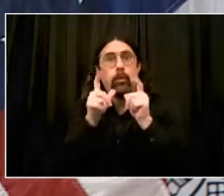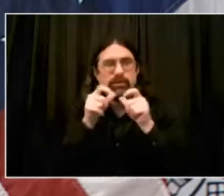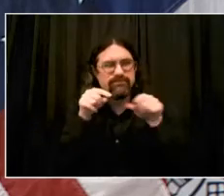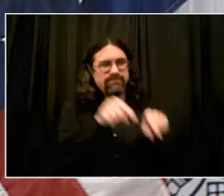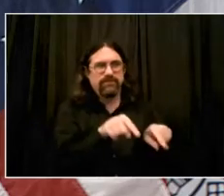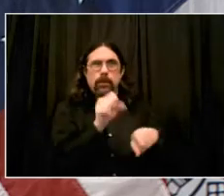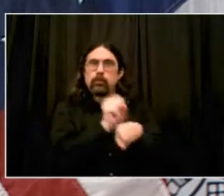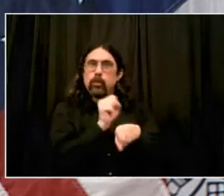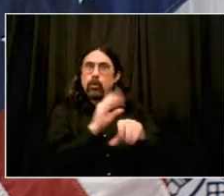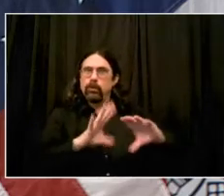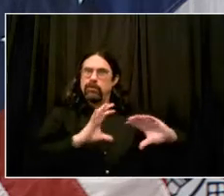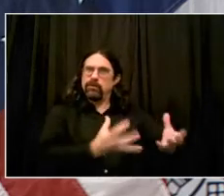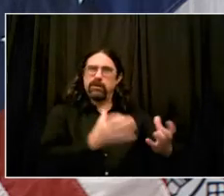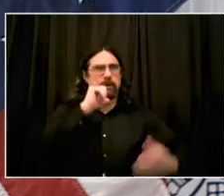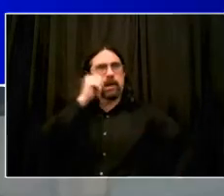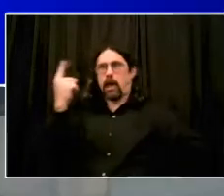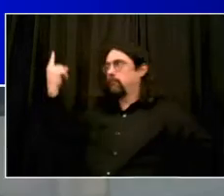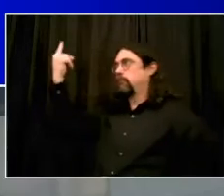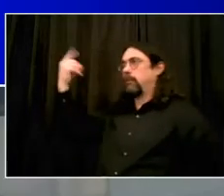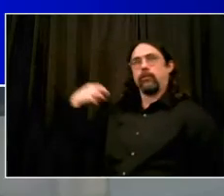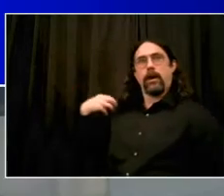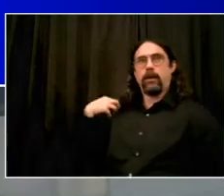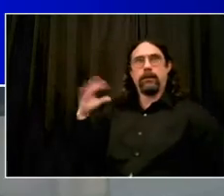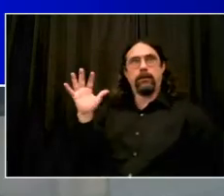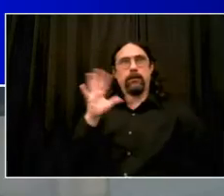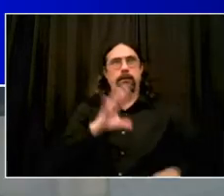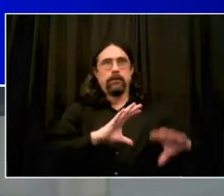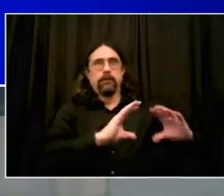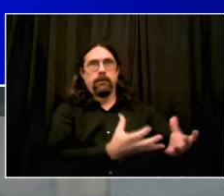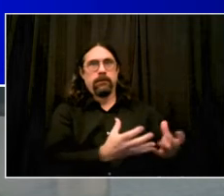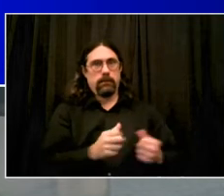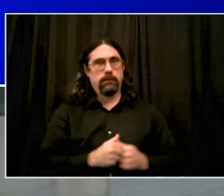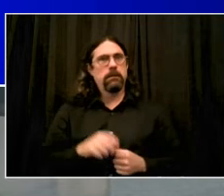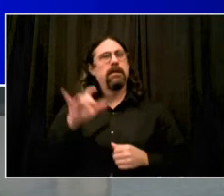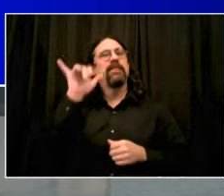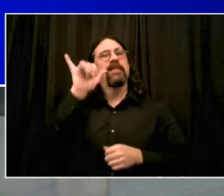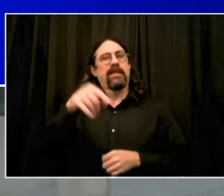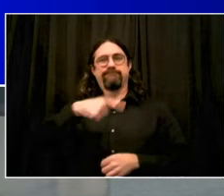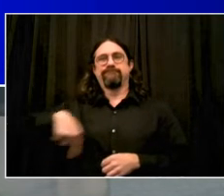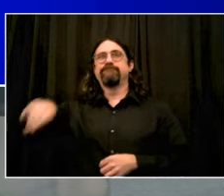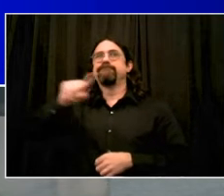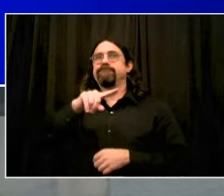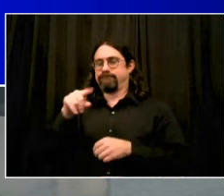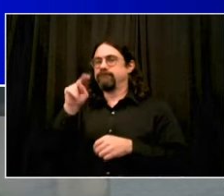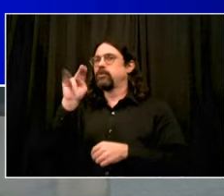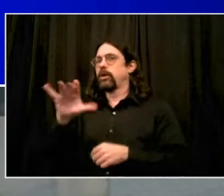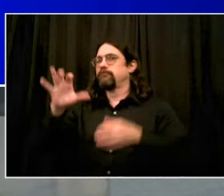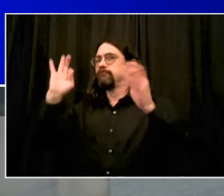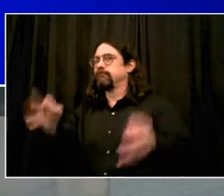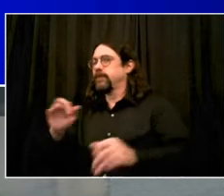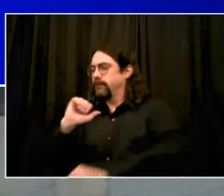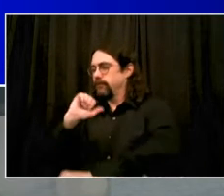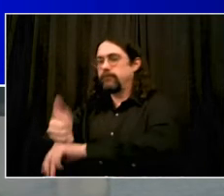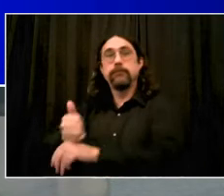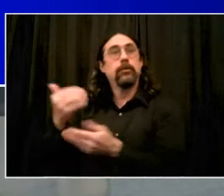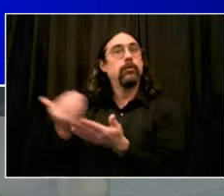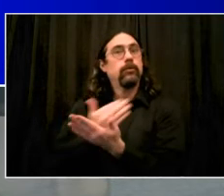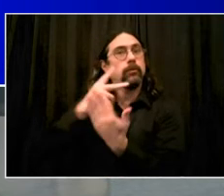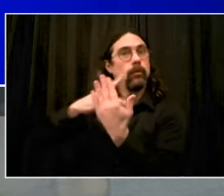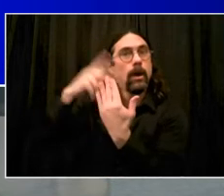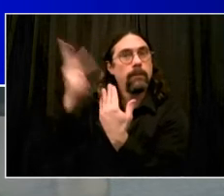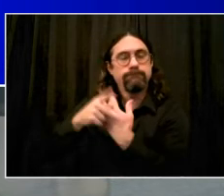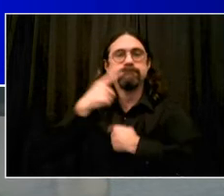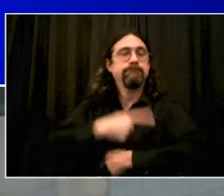And so today we're launching Employee Ownership NYC. And I like when we announce something, you can tell immediately what it means. Employee